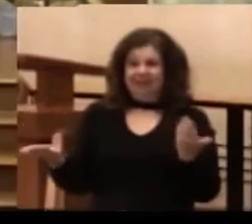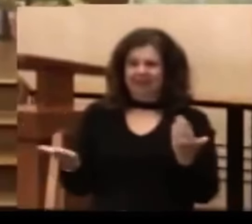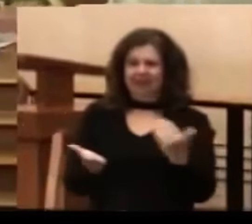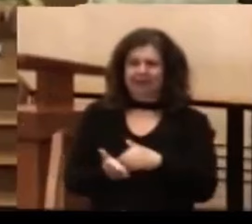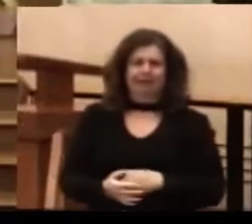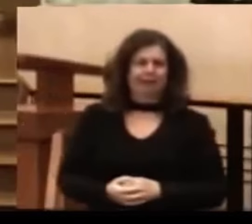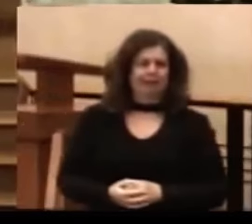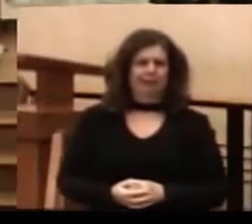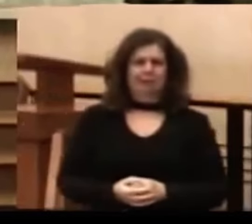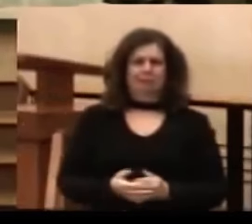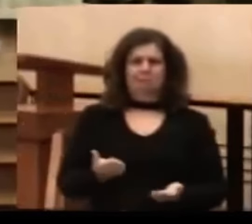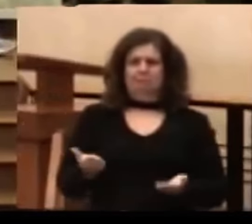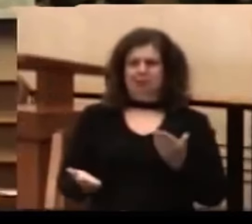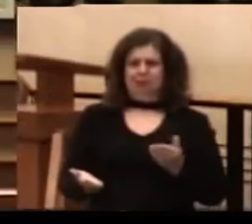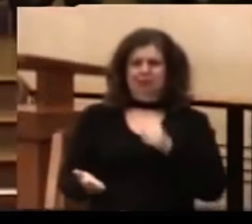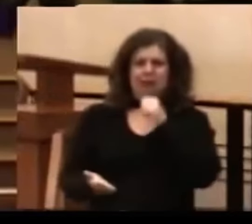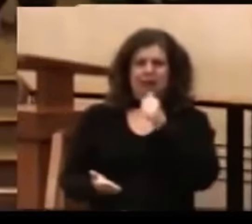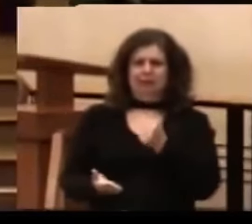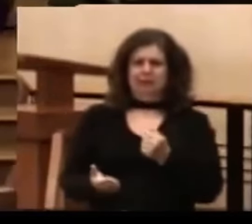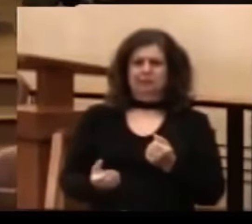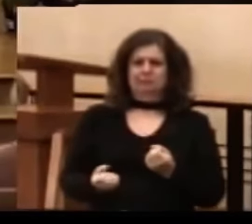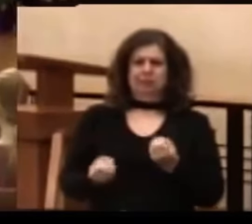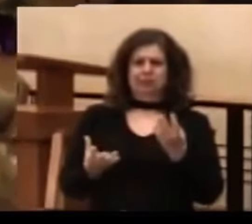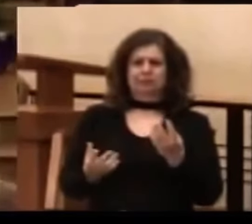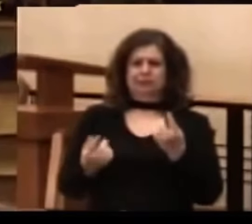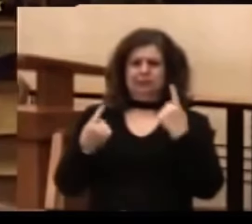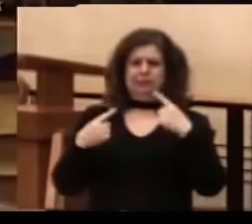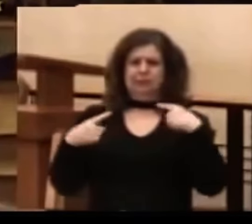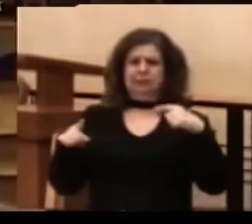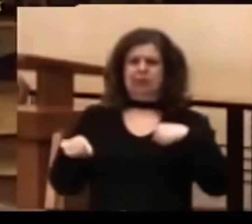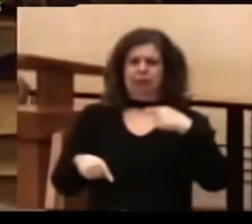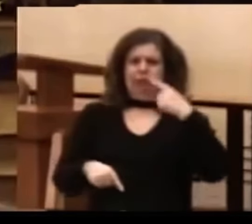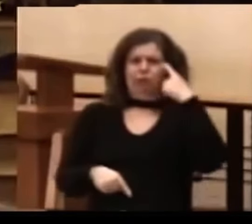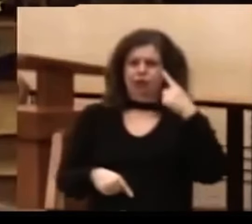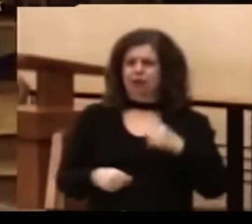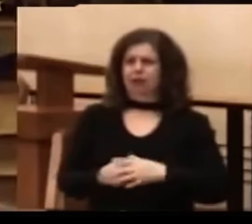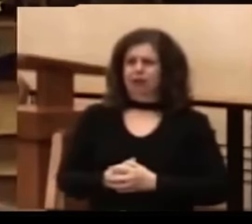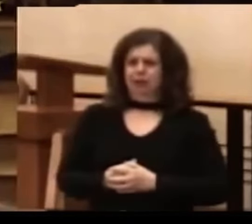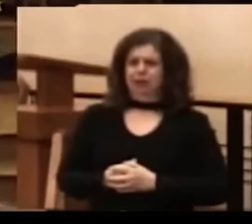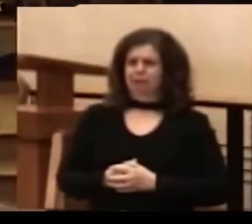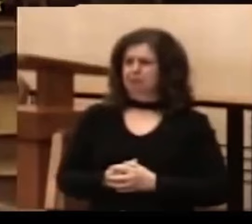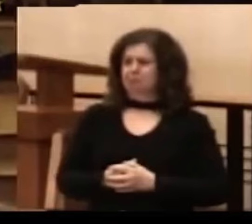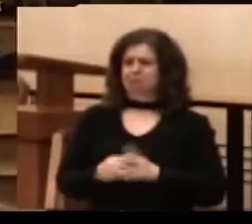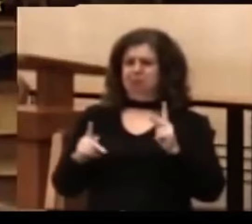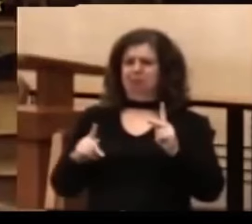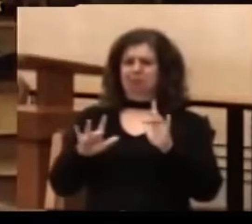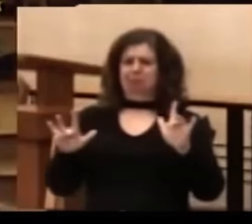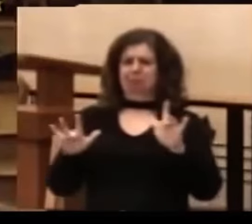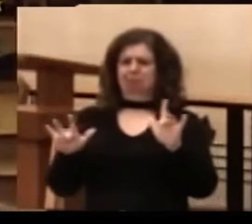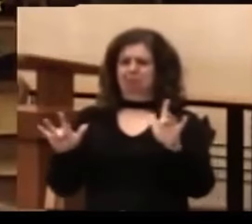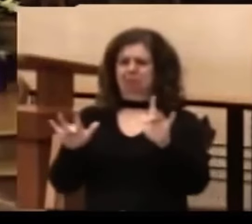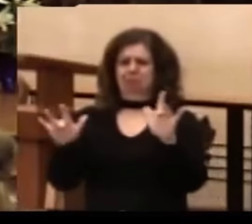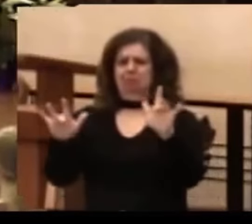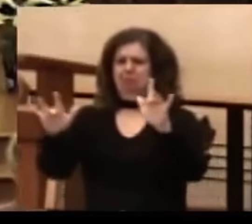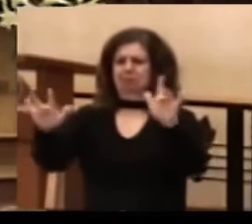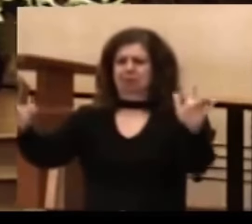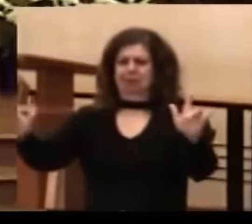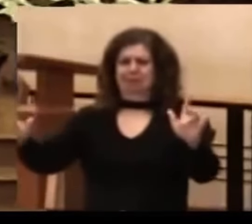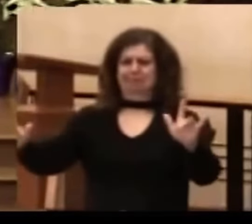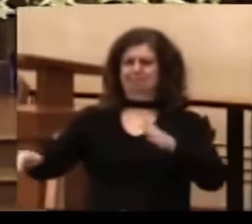Maybe it wasn't as much a success as I thought it was, given all the empty seats here. I mean,